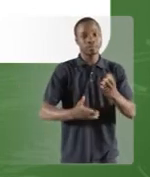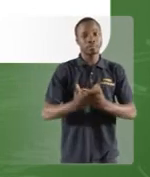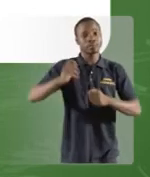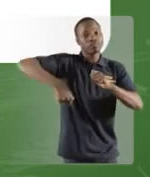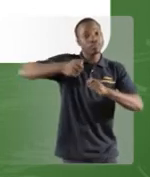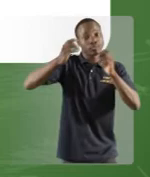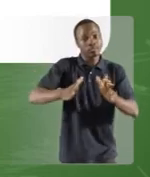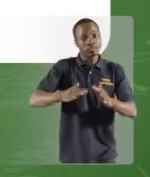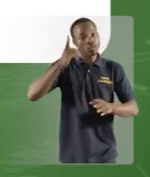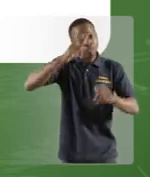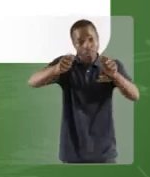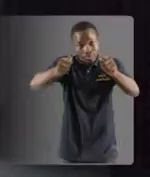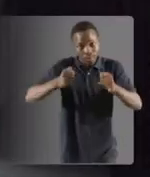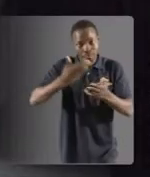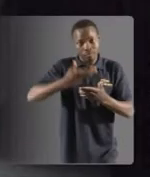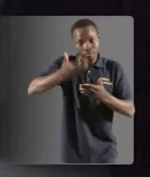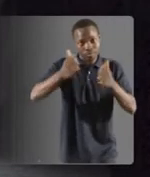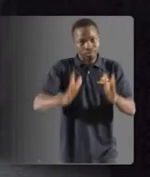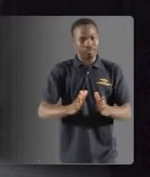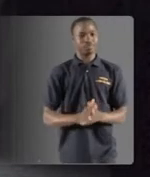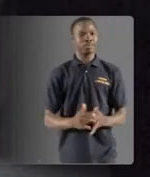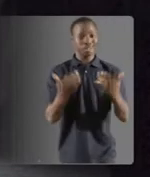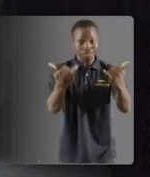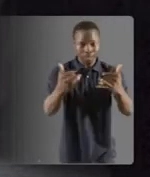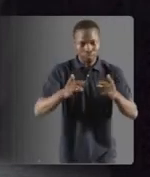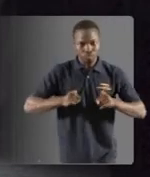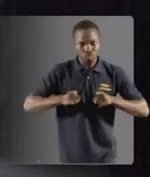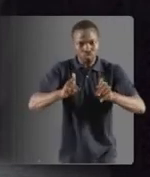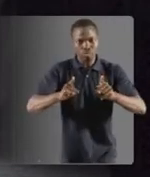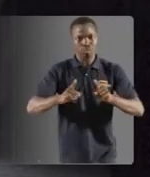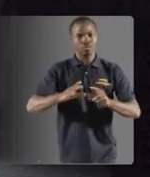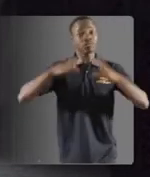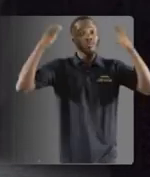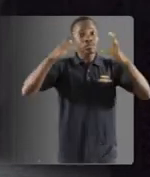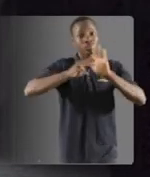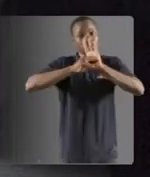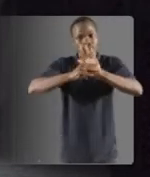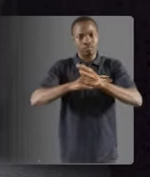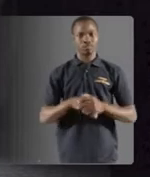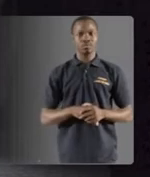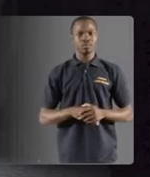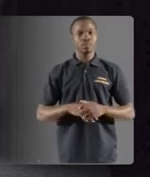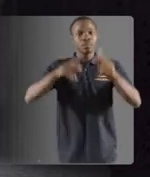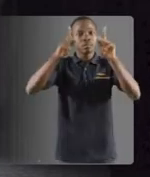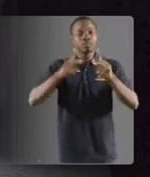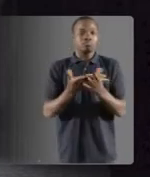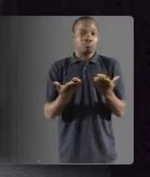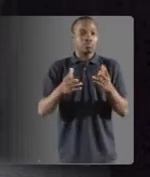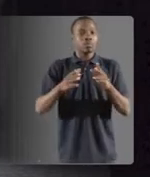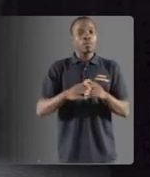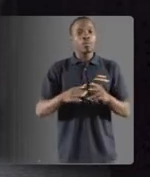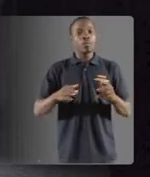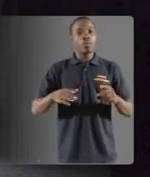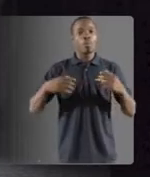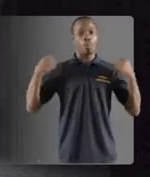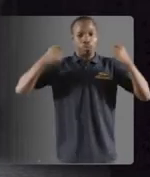right? Very good. And during a fashion show, they're going to wear these clothes, okay, and